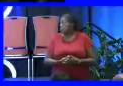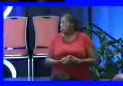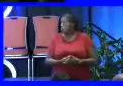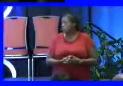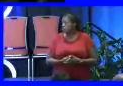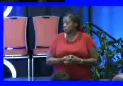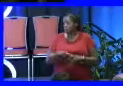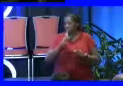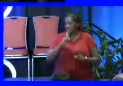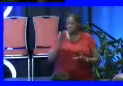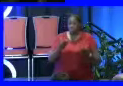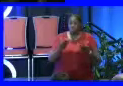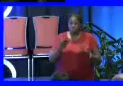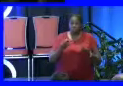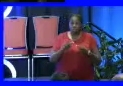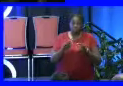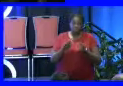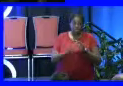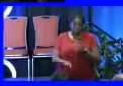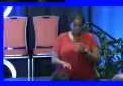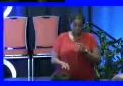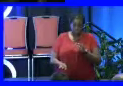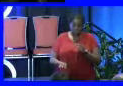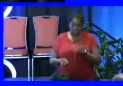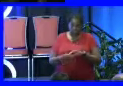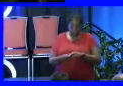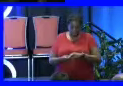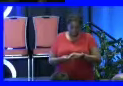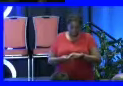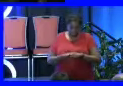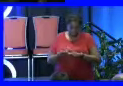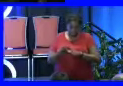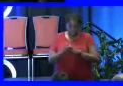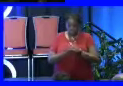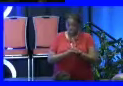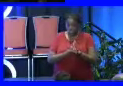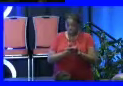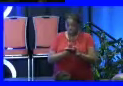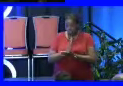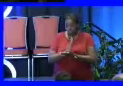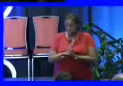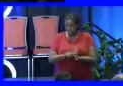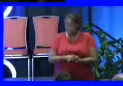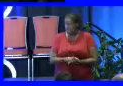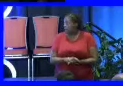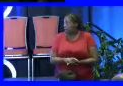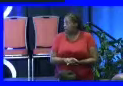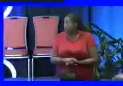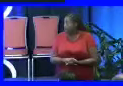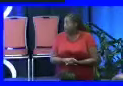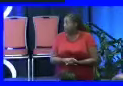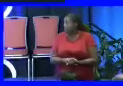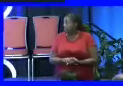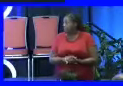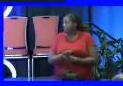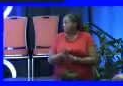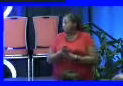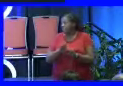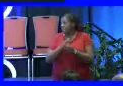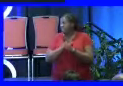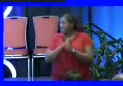My answer might be a little more simple, but It's okay. I guess the attorneys, right? So, Yeah, the lawyer. Right. just joking. I love